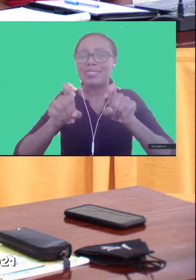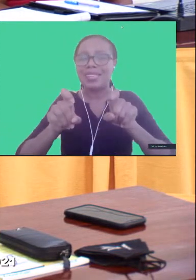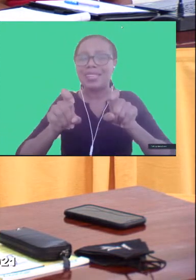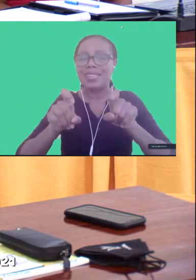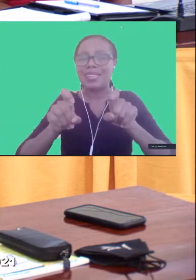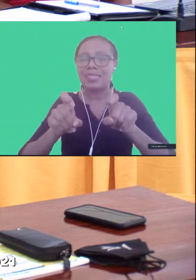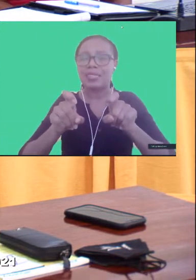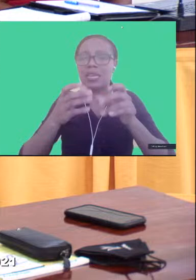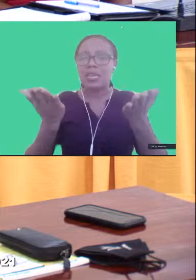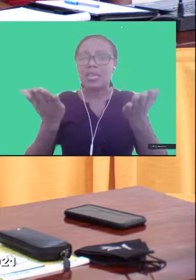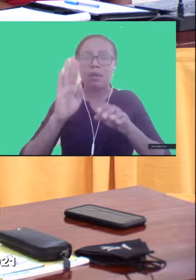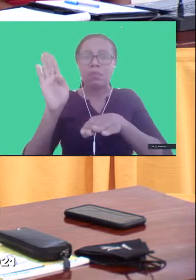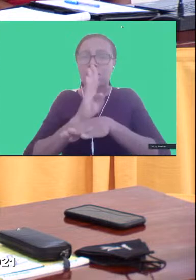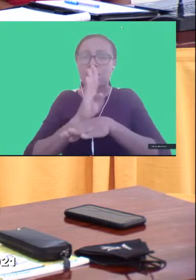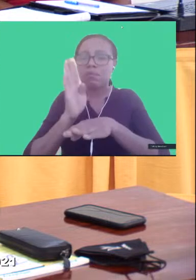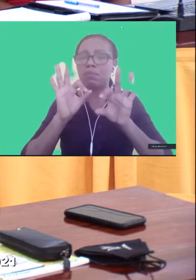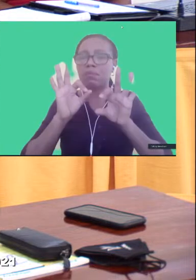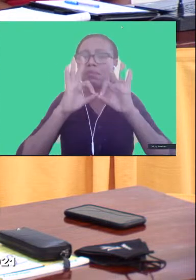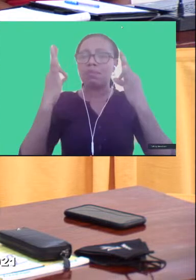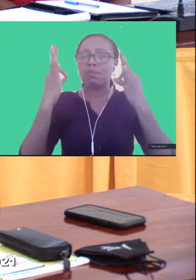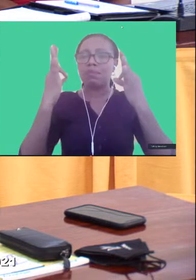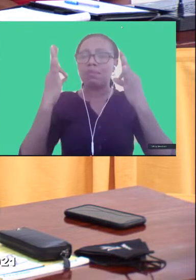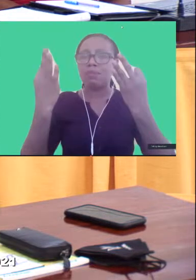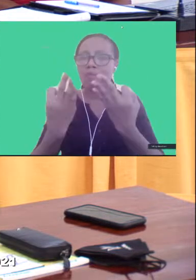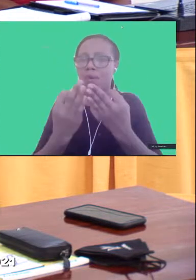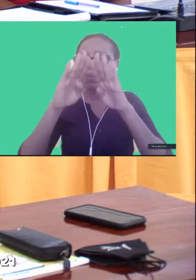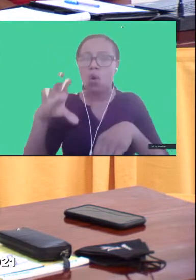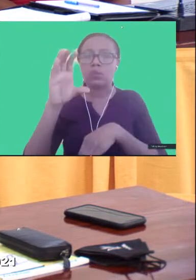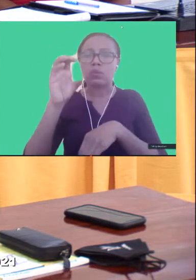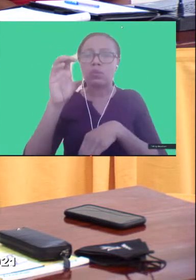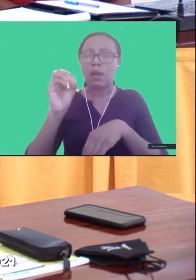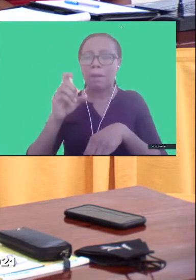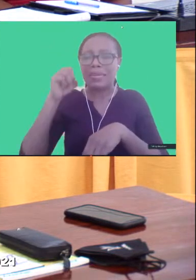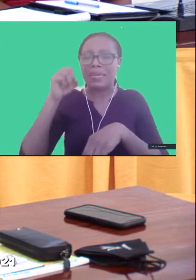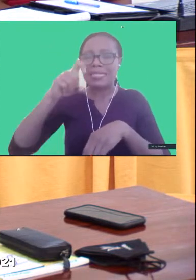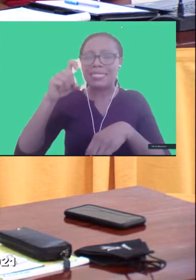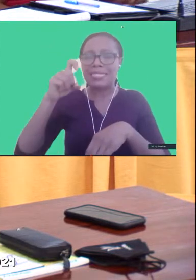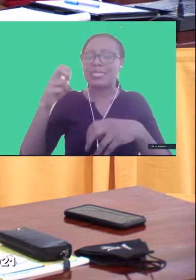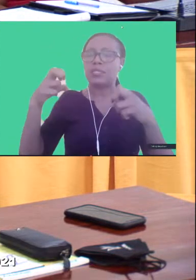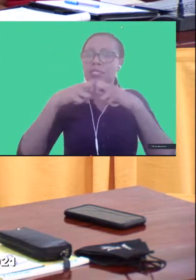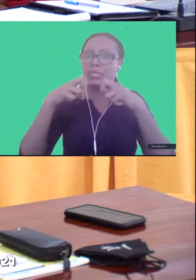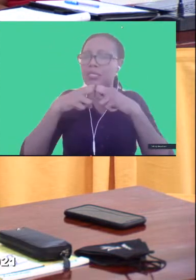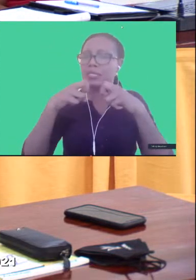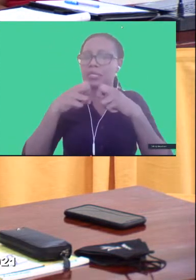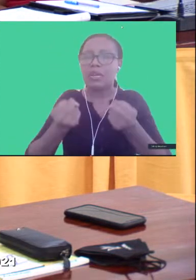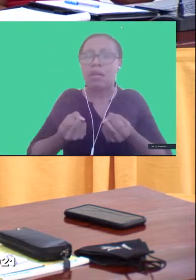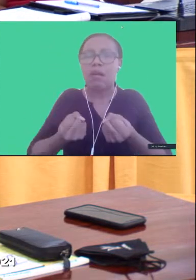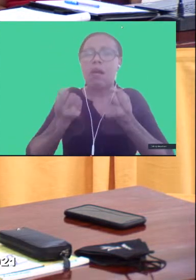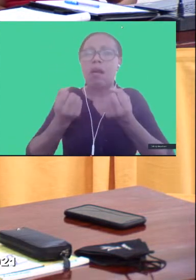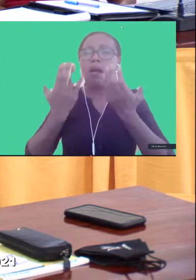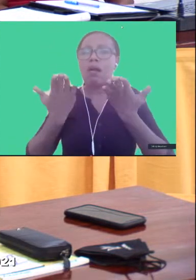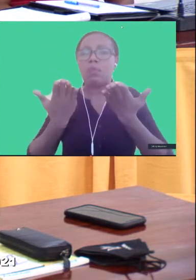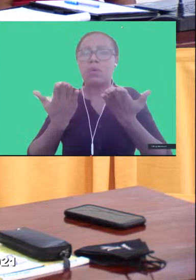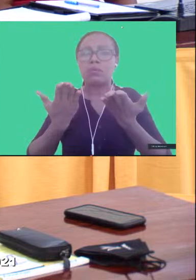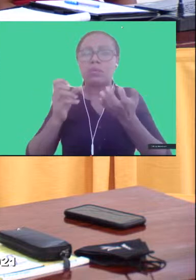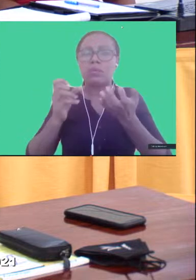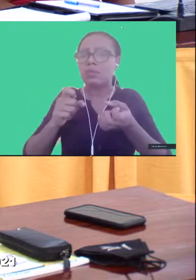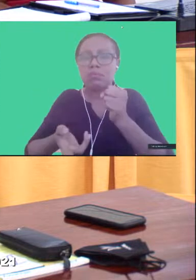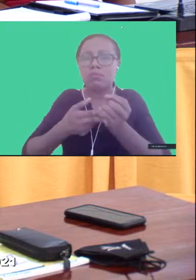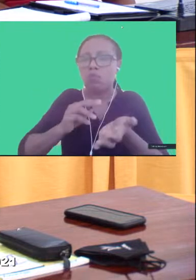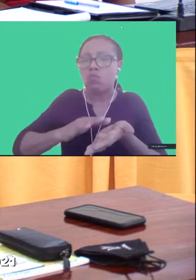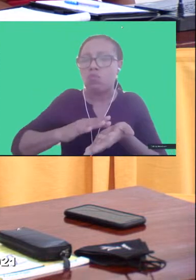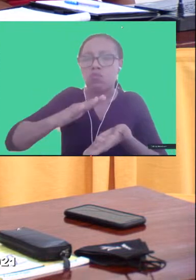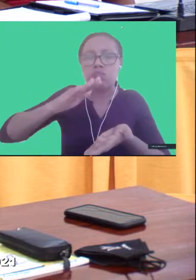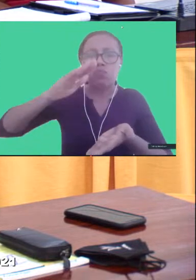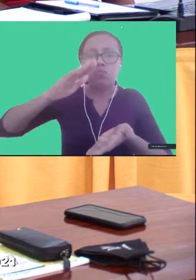sure that we have a clear understanding of what it is that we need to be able to supply in the context of the variables that are